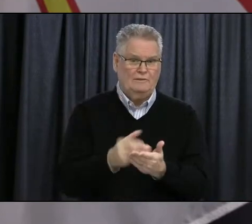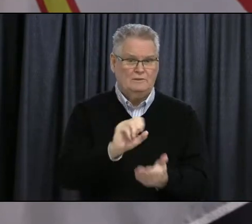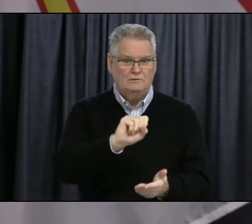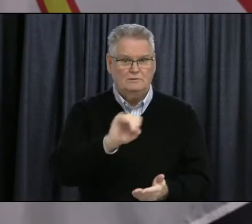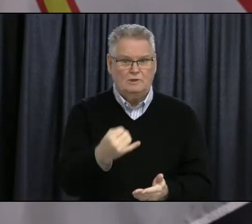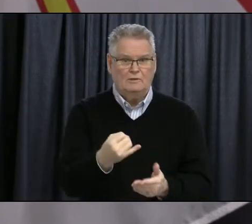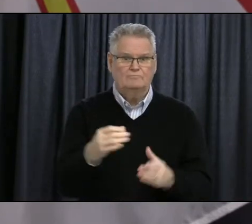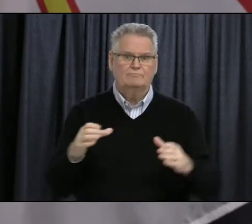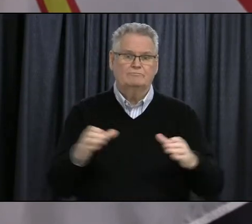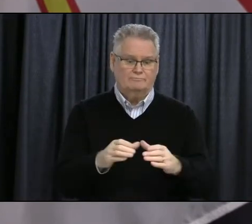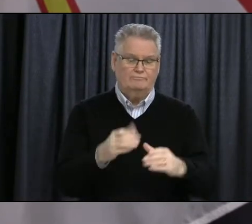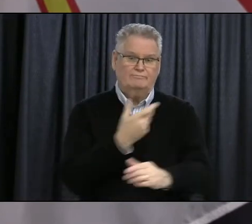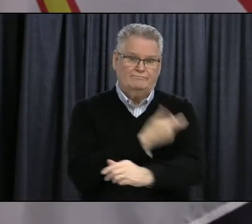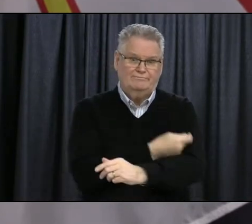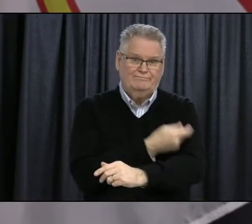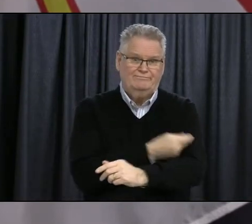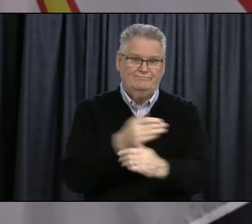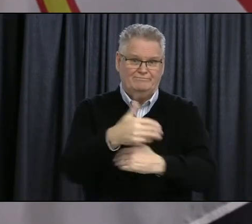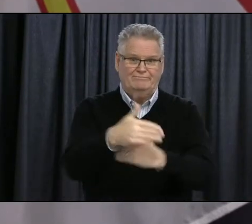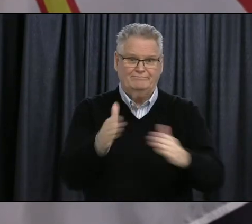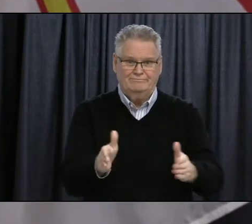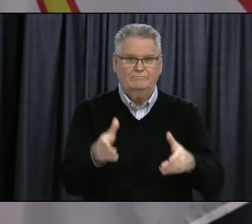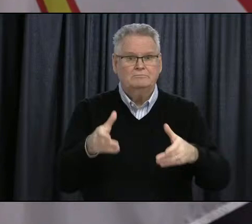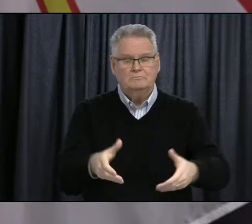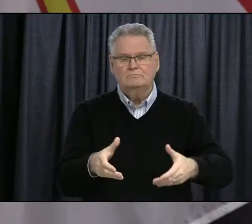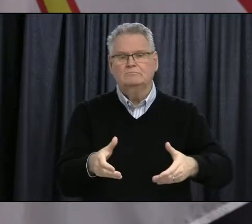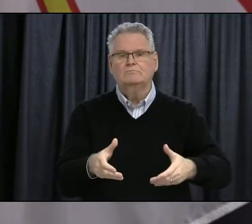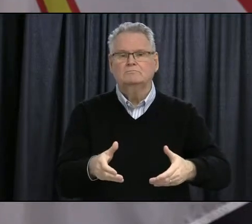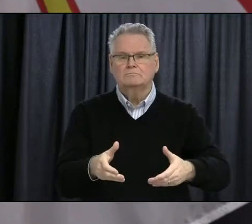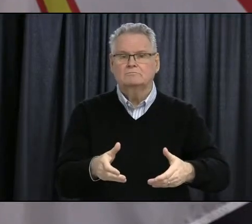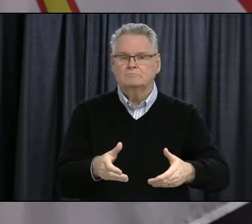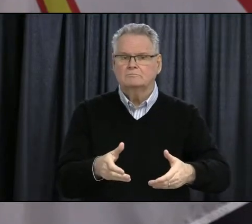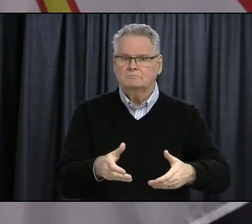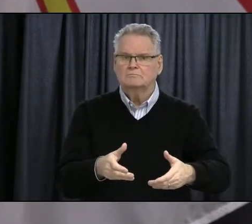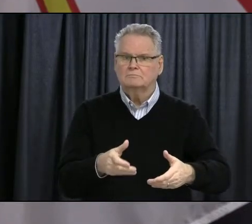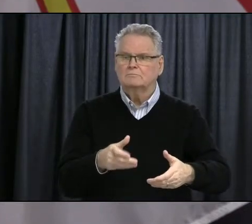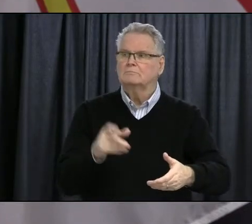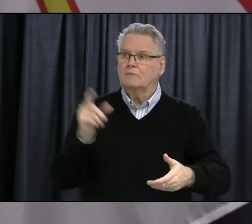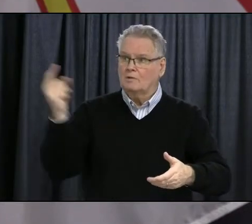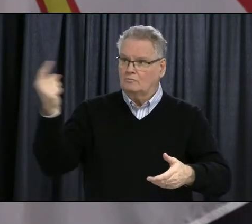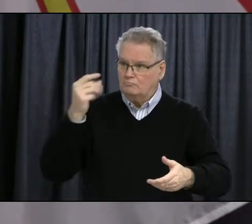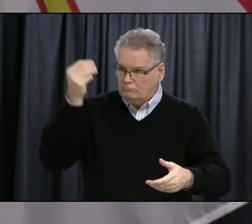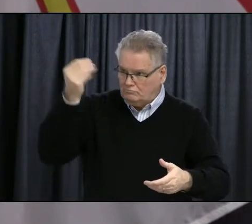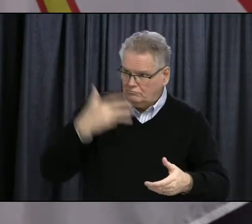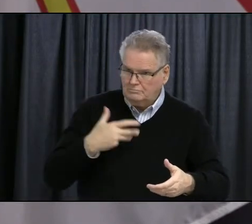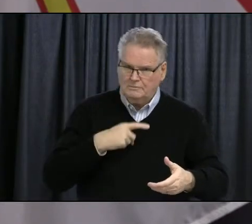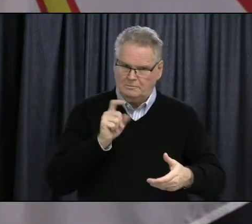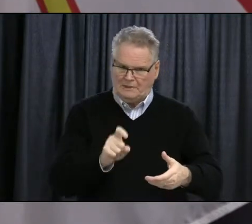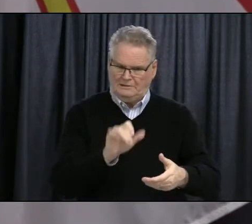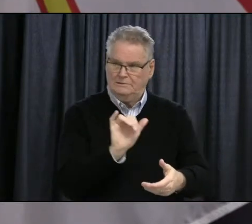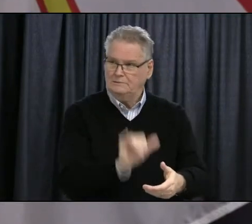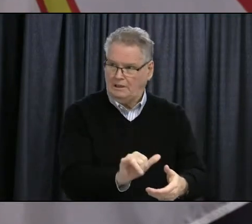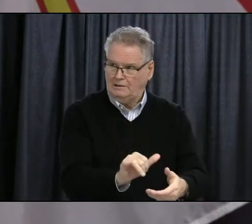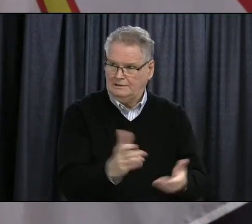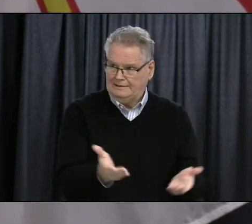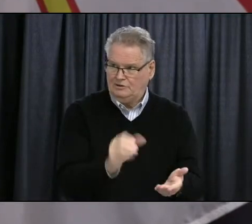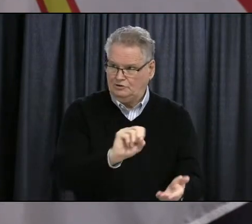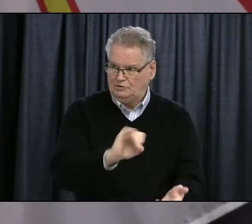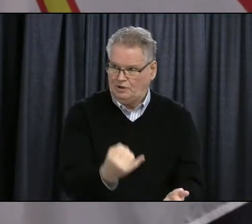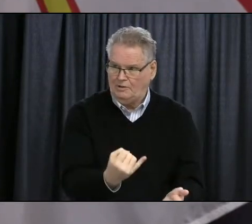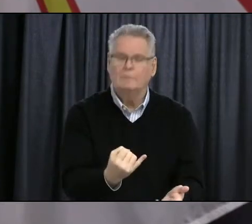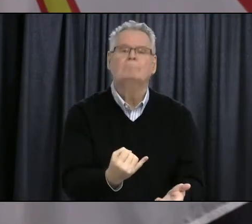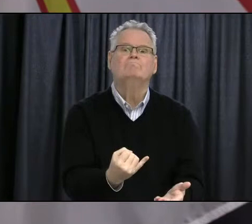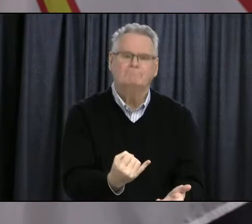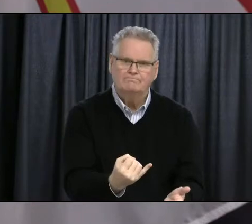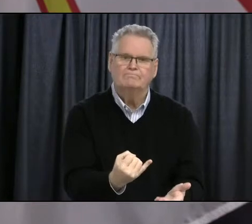so initially what was told was that it had to be administered from that site that it was received at, which is why the initial doses